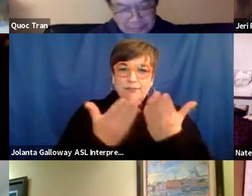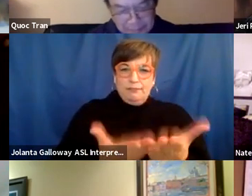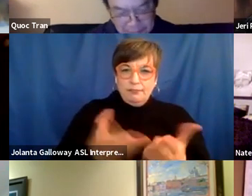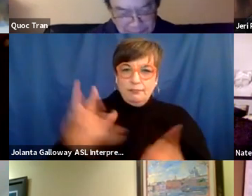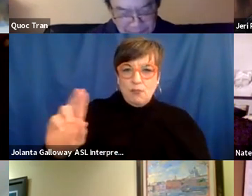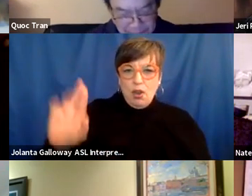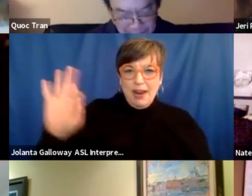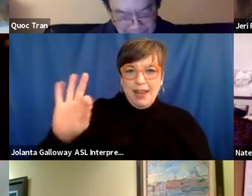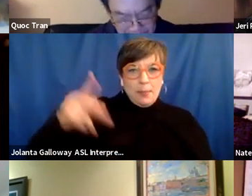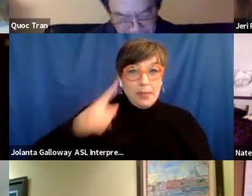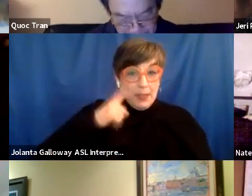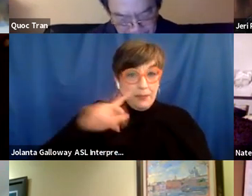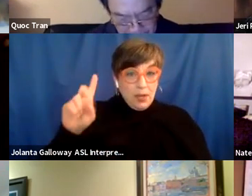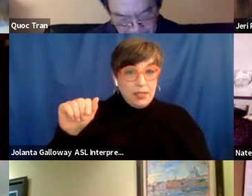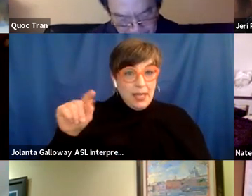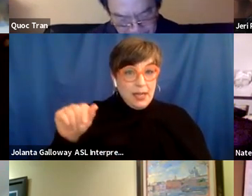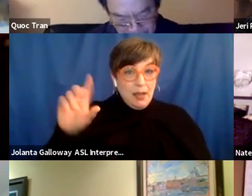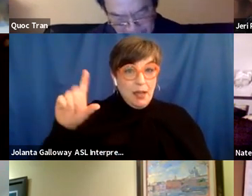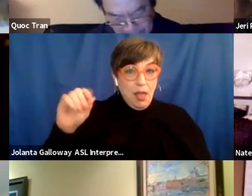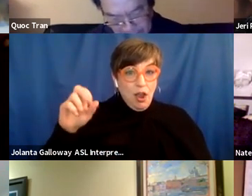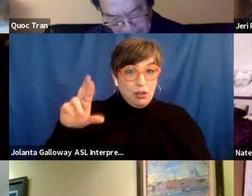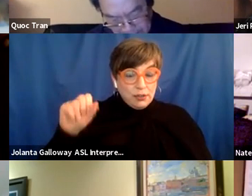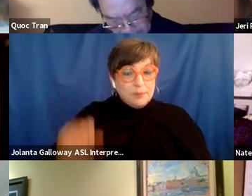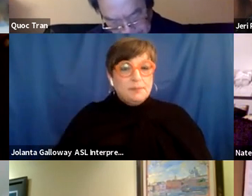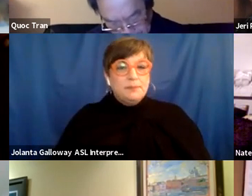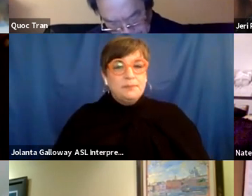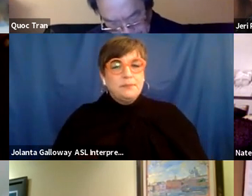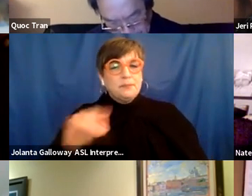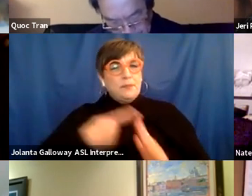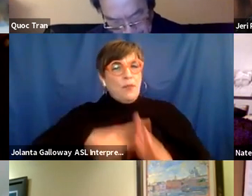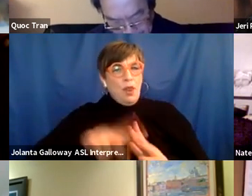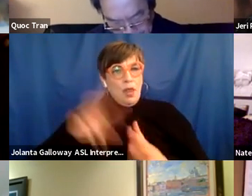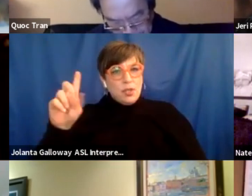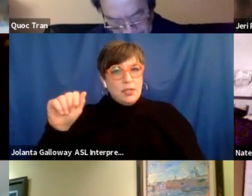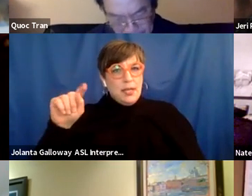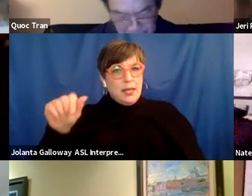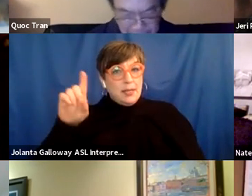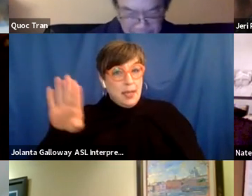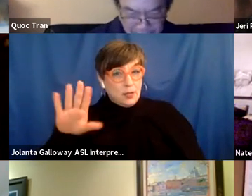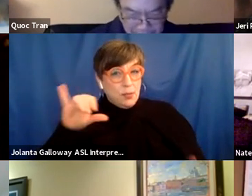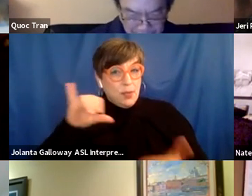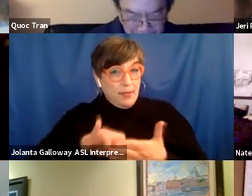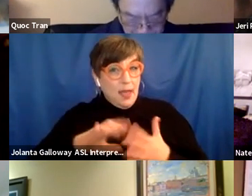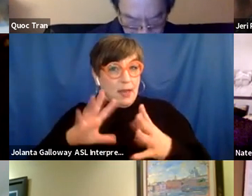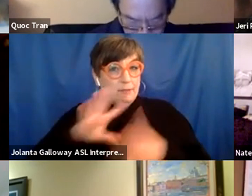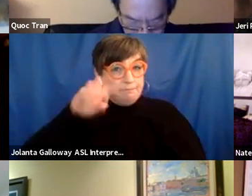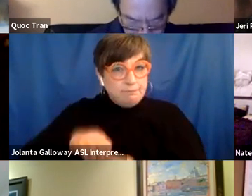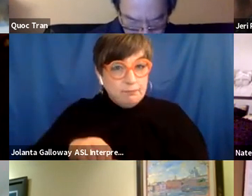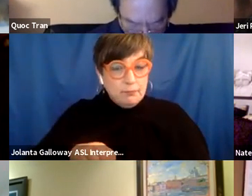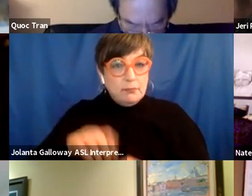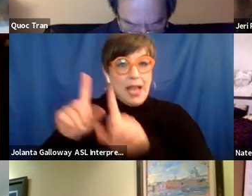data loggers. We've also launched a data dashboard that reports on attendance and engagement, which I shared with you